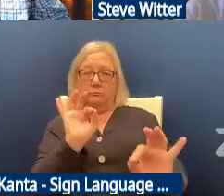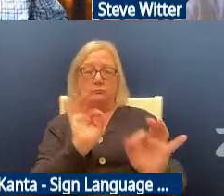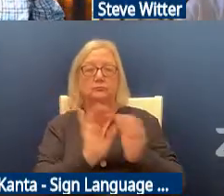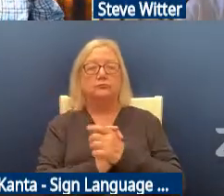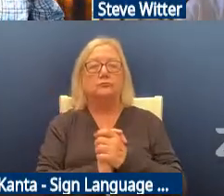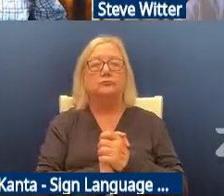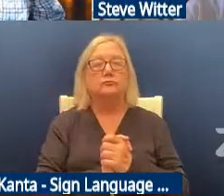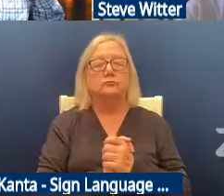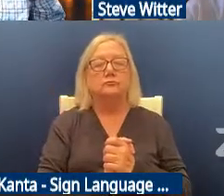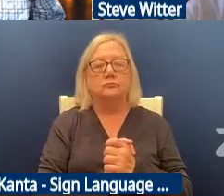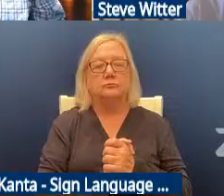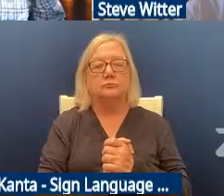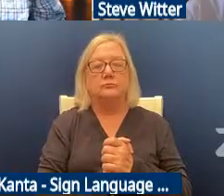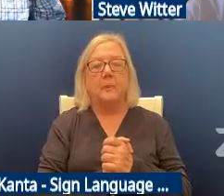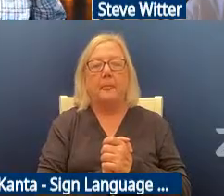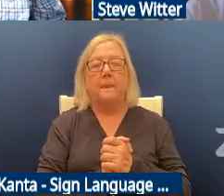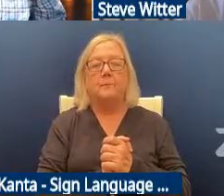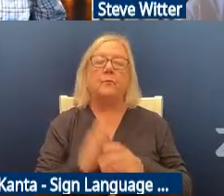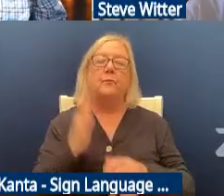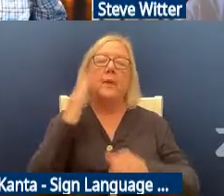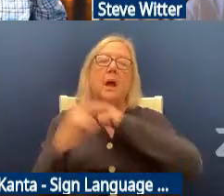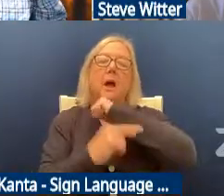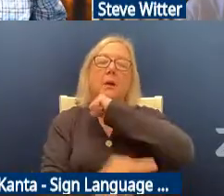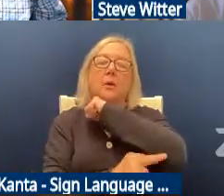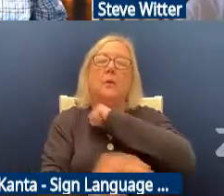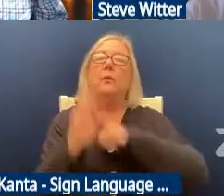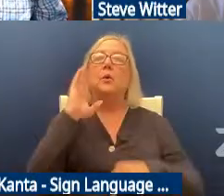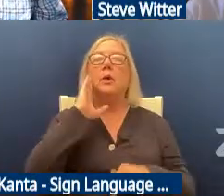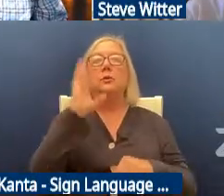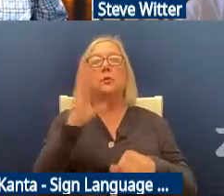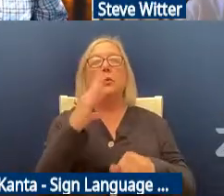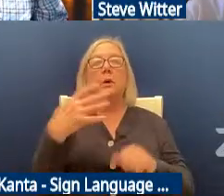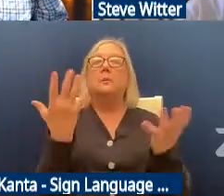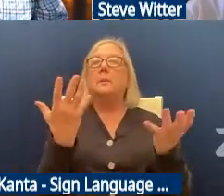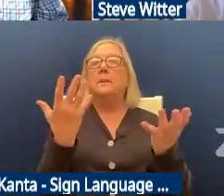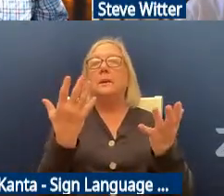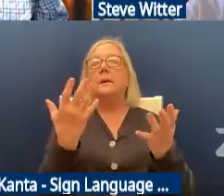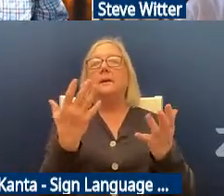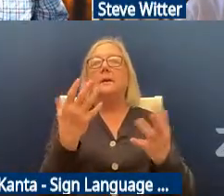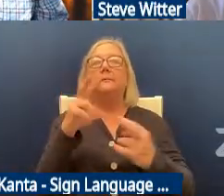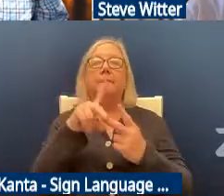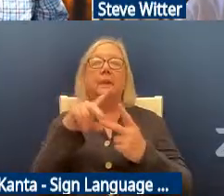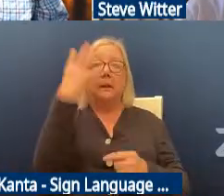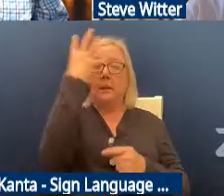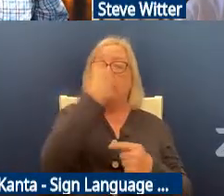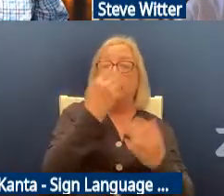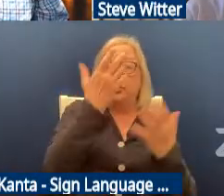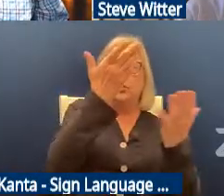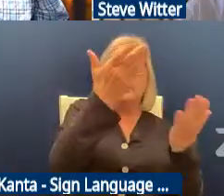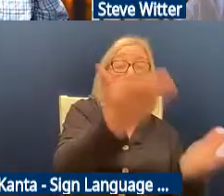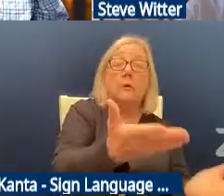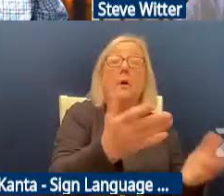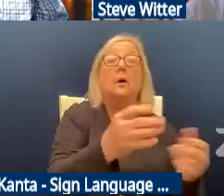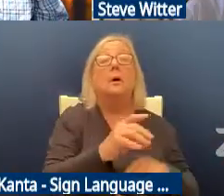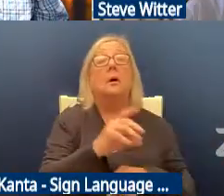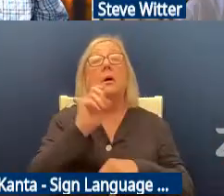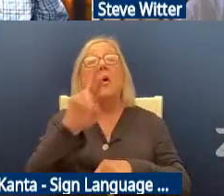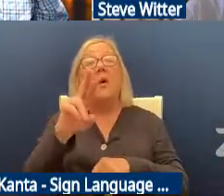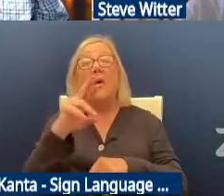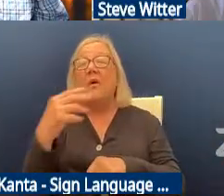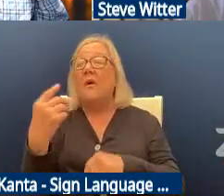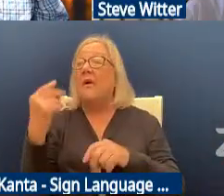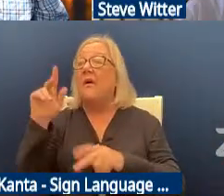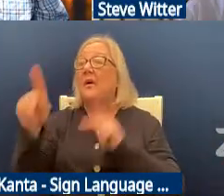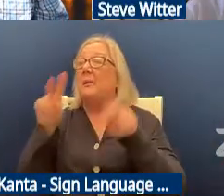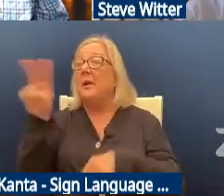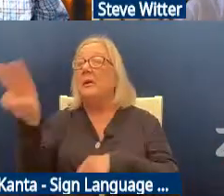and be beautiful to look at, or with the scale of infrastructure would be something that's displeasing to people. So within